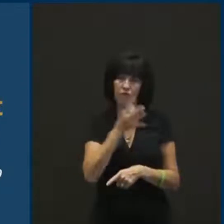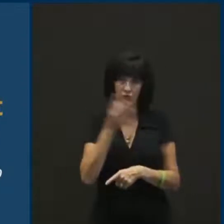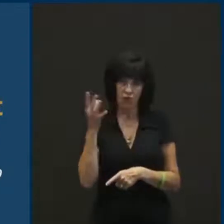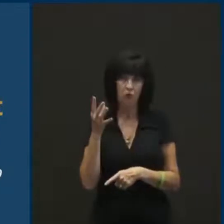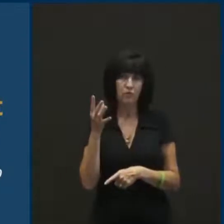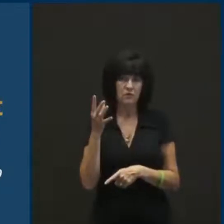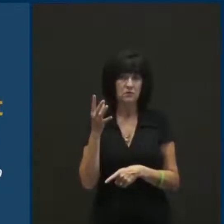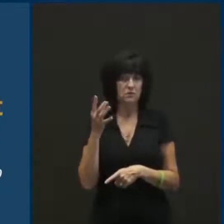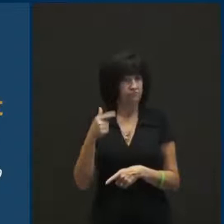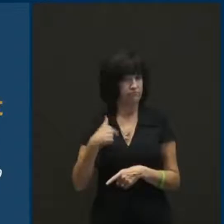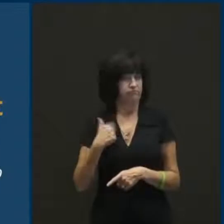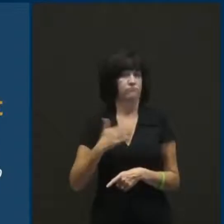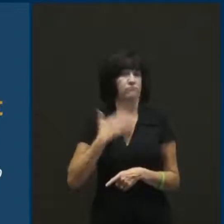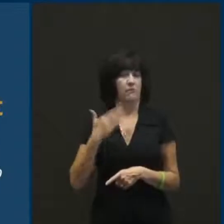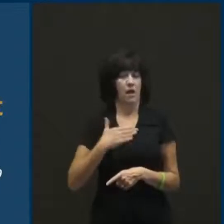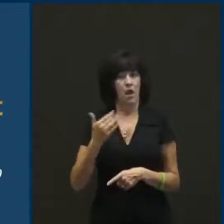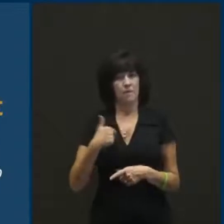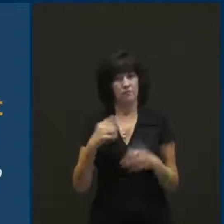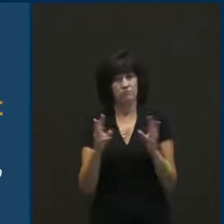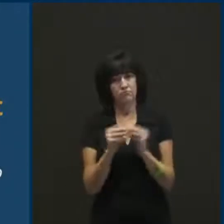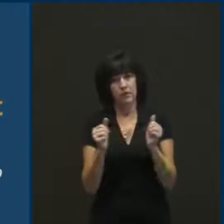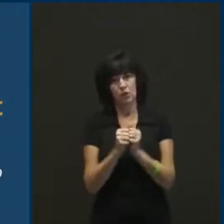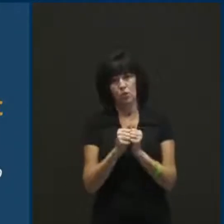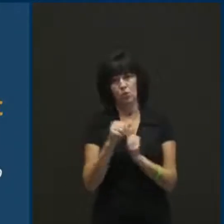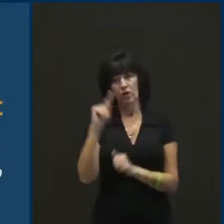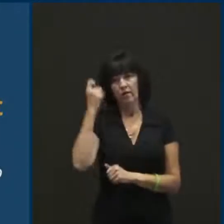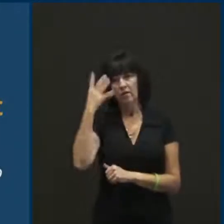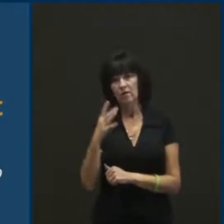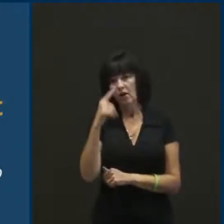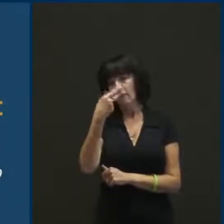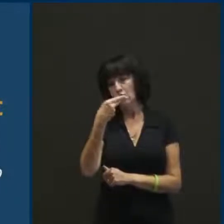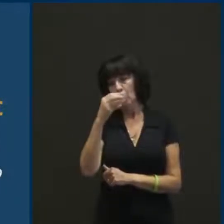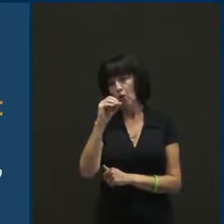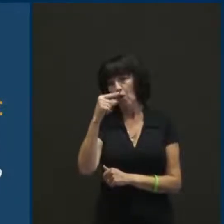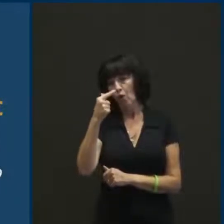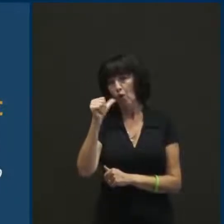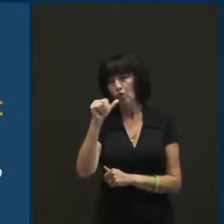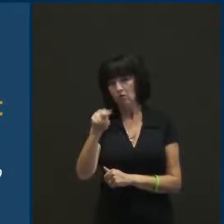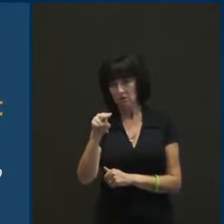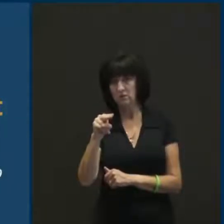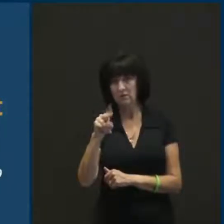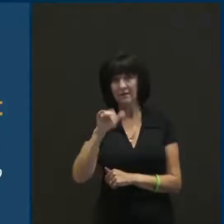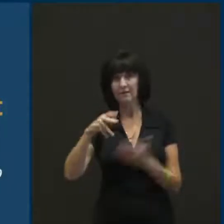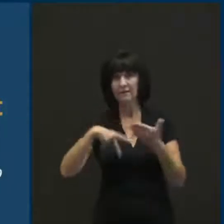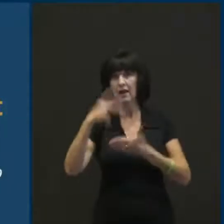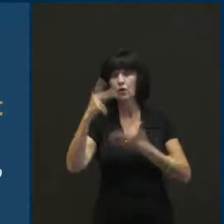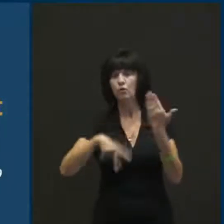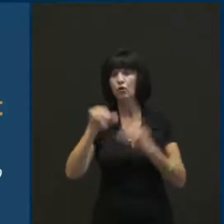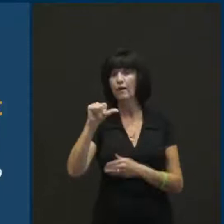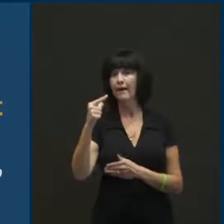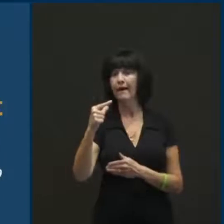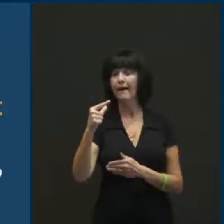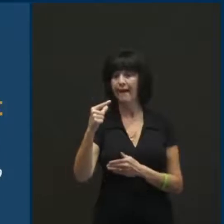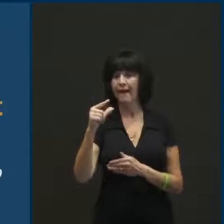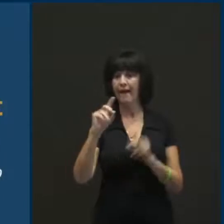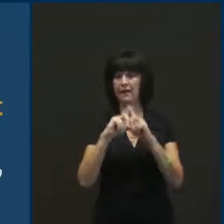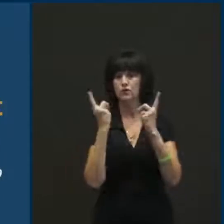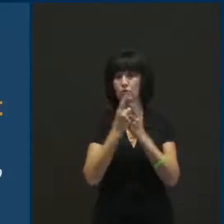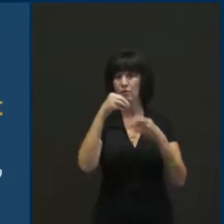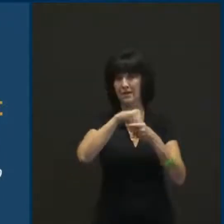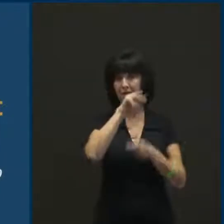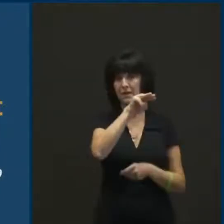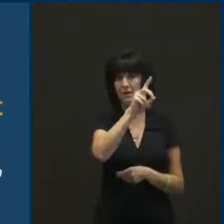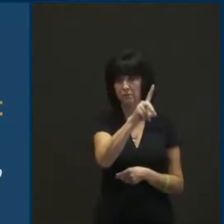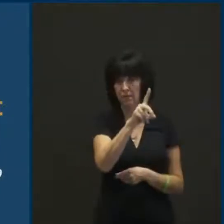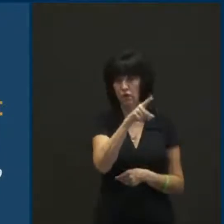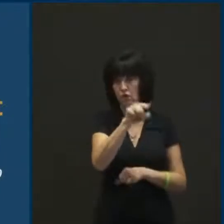delighted to be with Governor Hogan yesterday. It's a program that both the Ag Department in Maryland worked together with